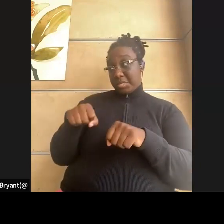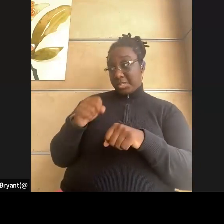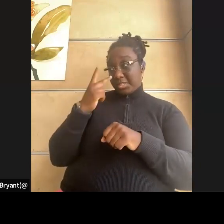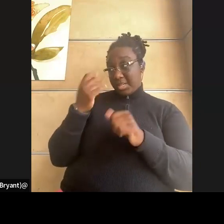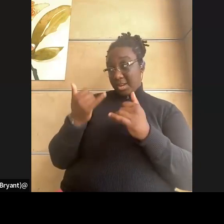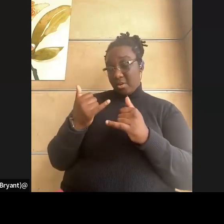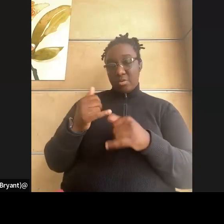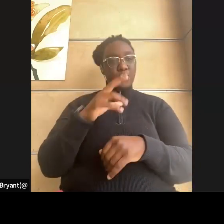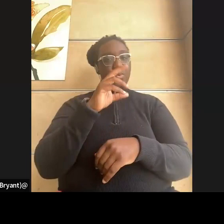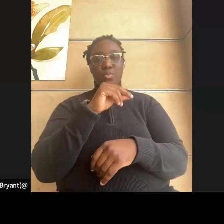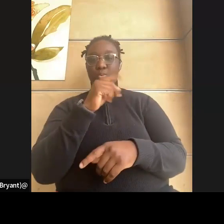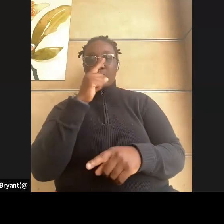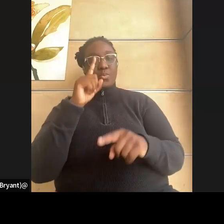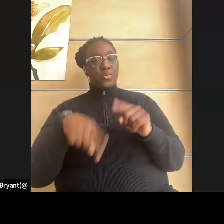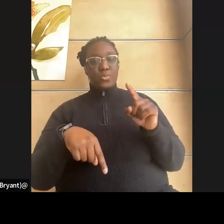No. Mary.